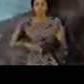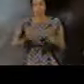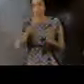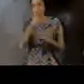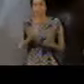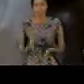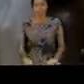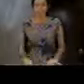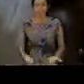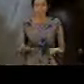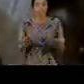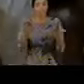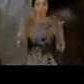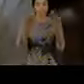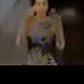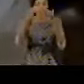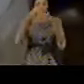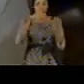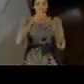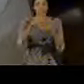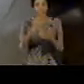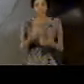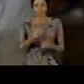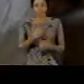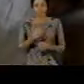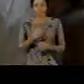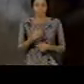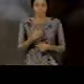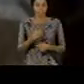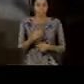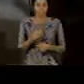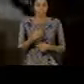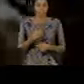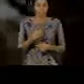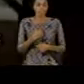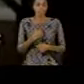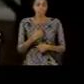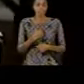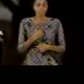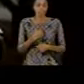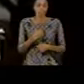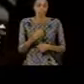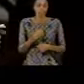be magnified in me.